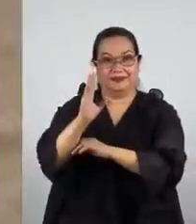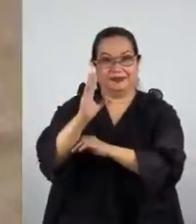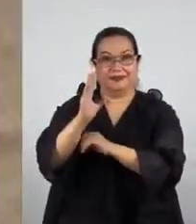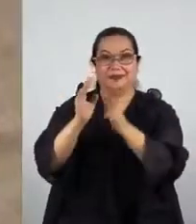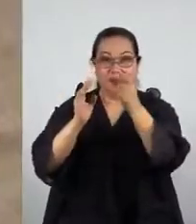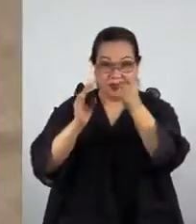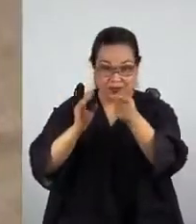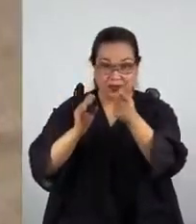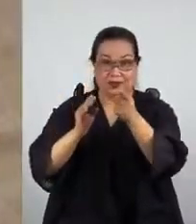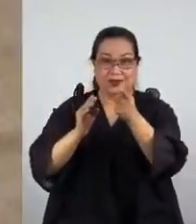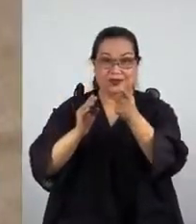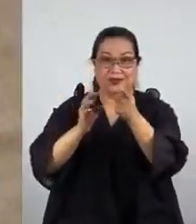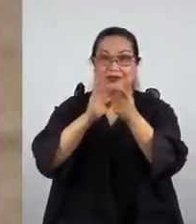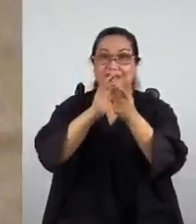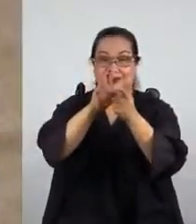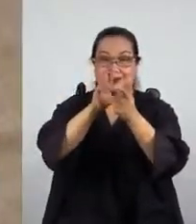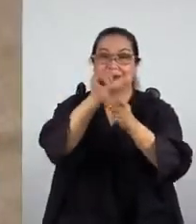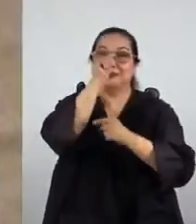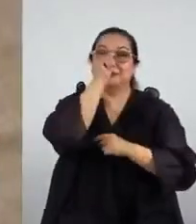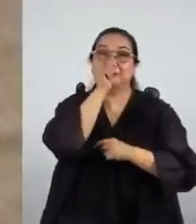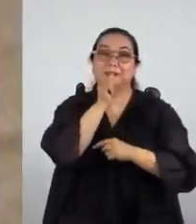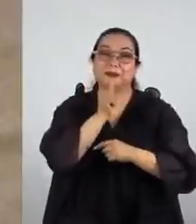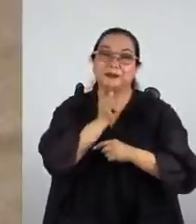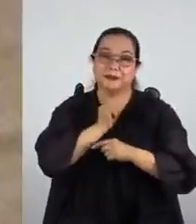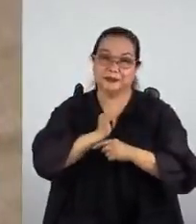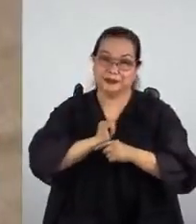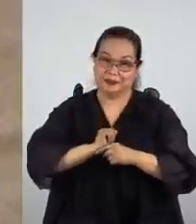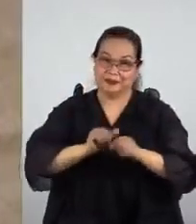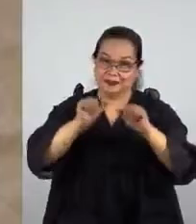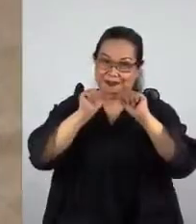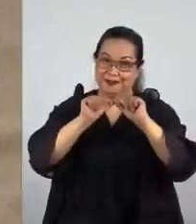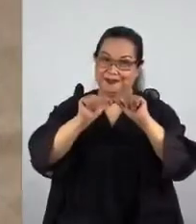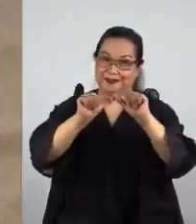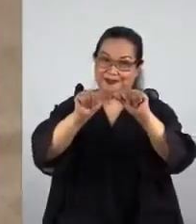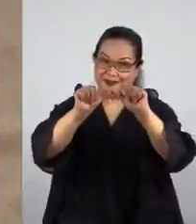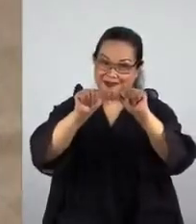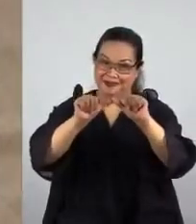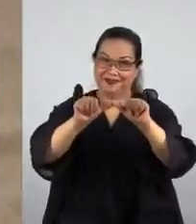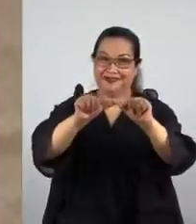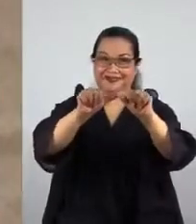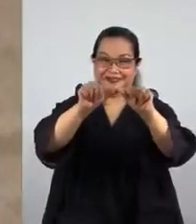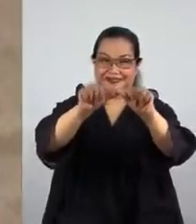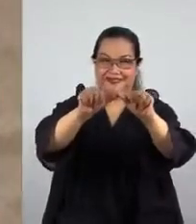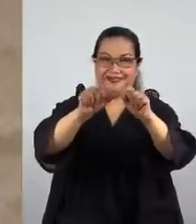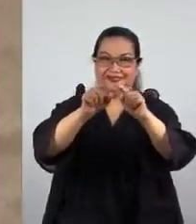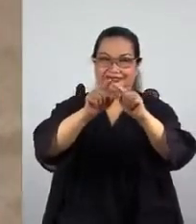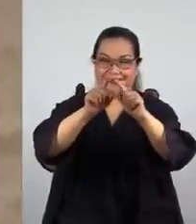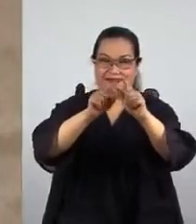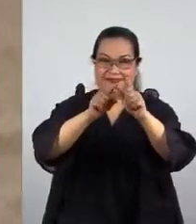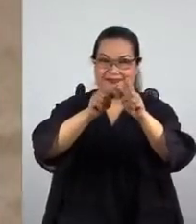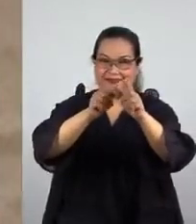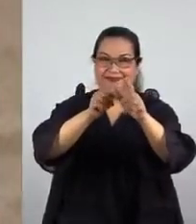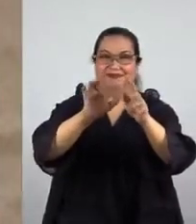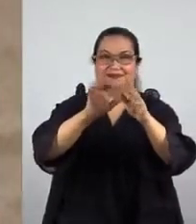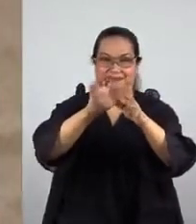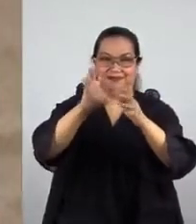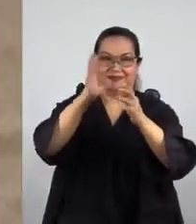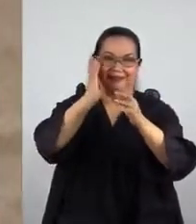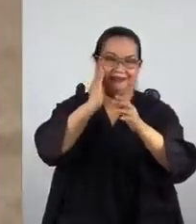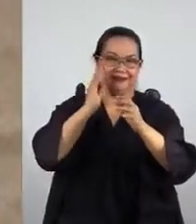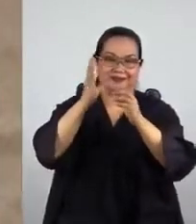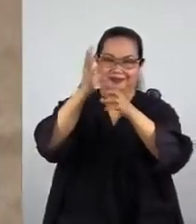You are enduring. You continue to run the race of faith.